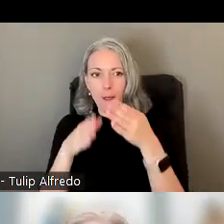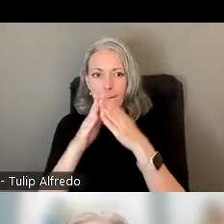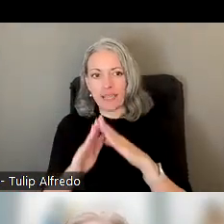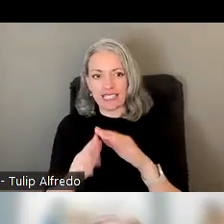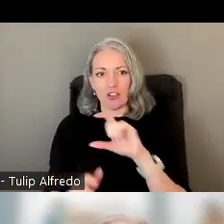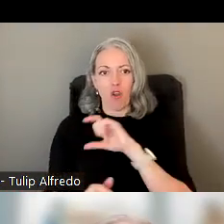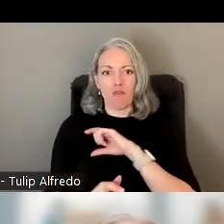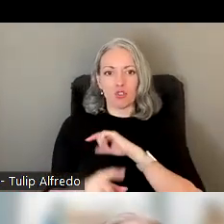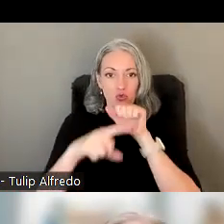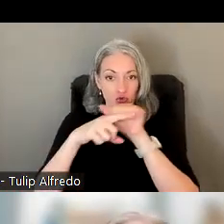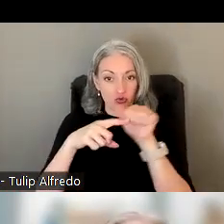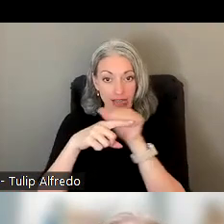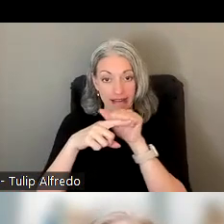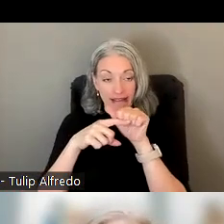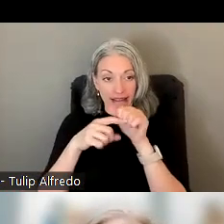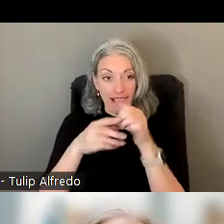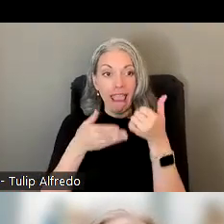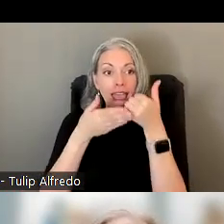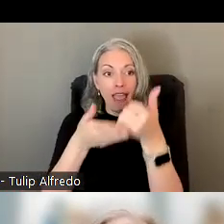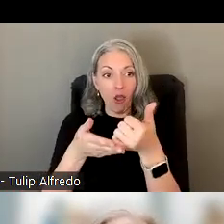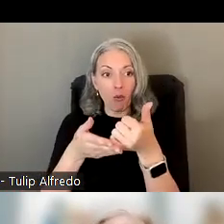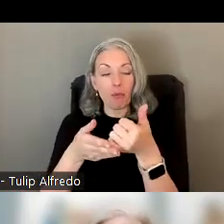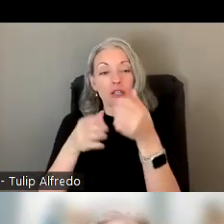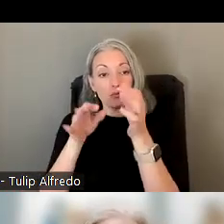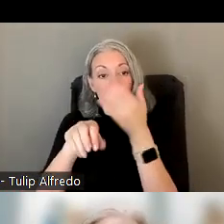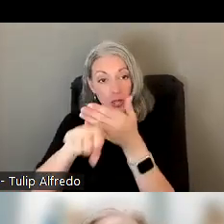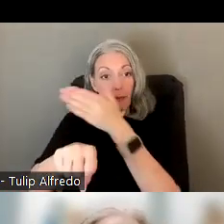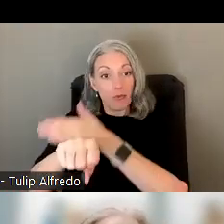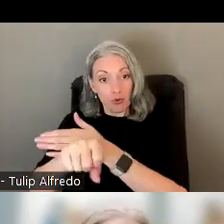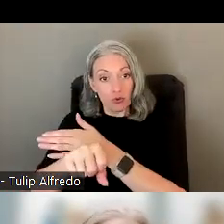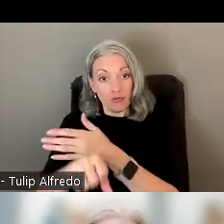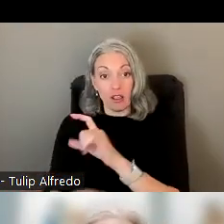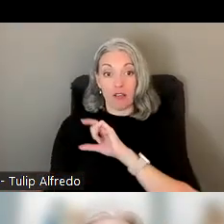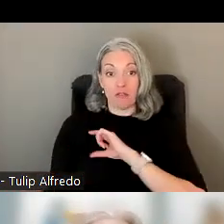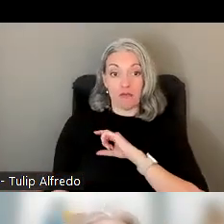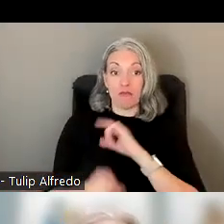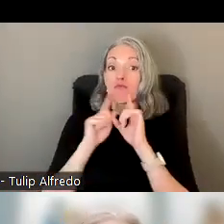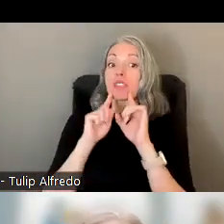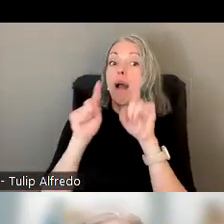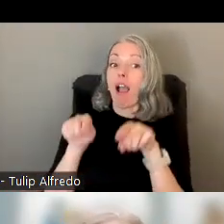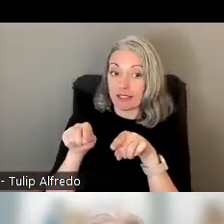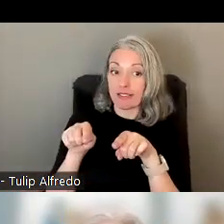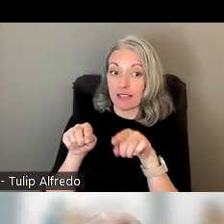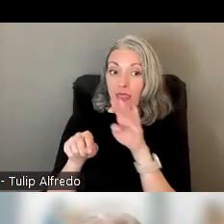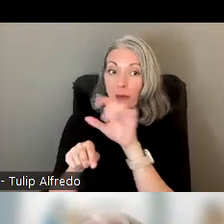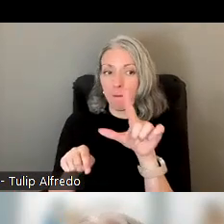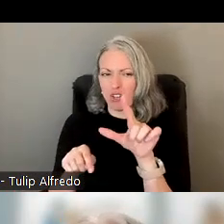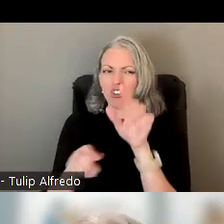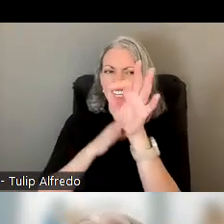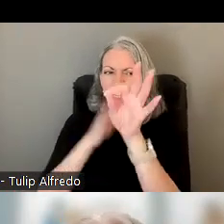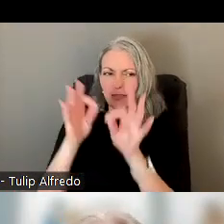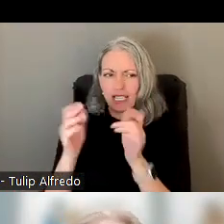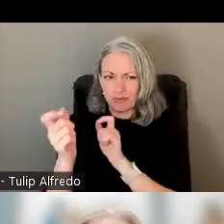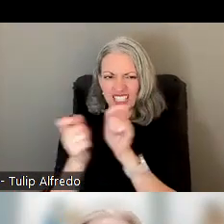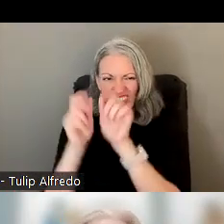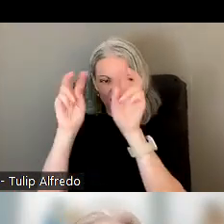Training, directing them to develop guidelines to improve law enforcement response The bill outlines specific